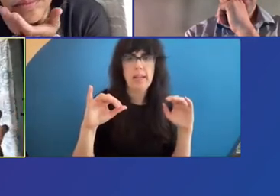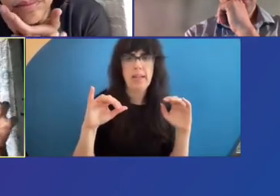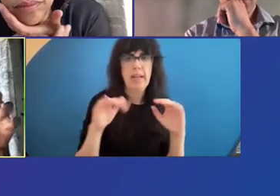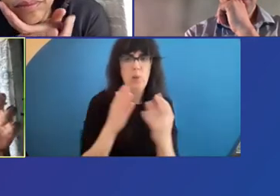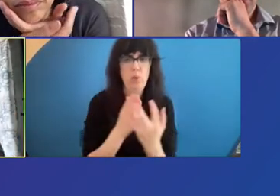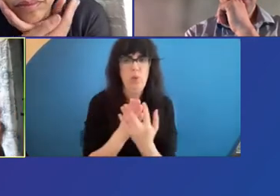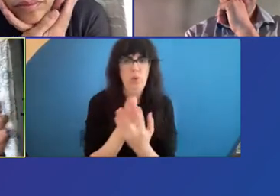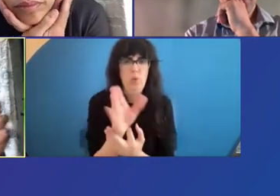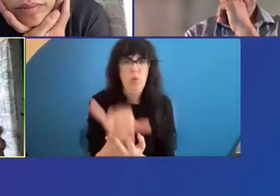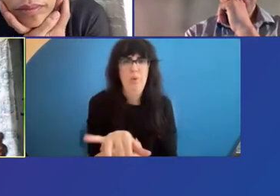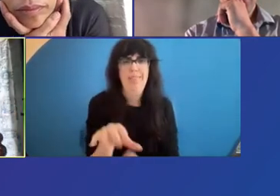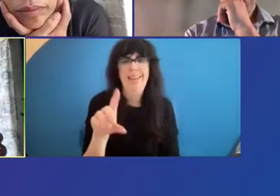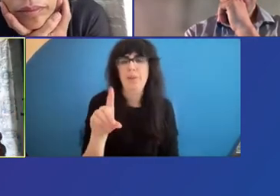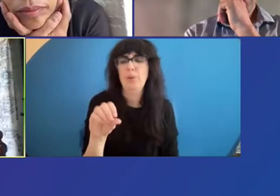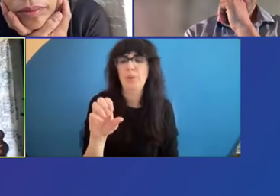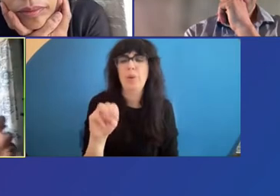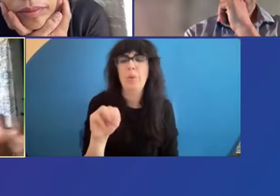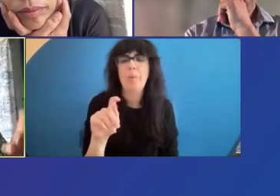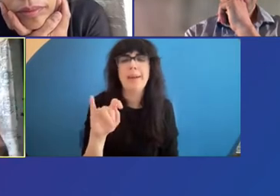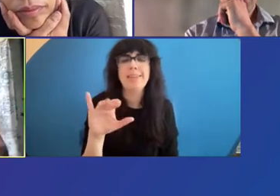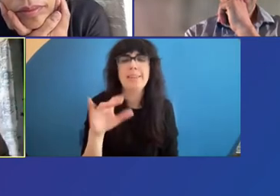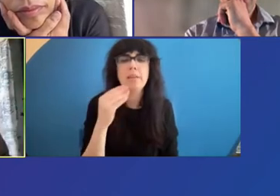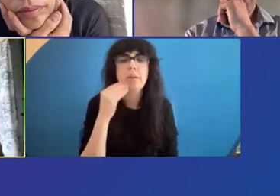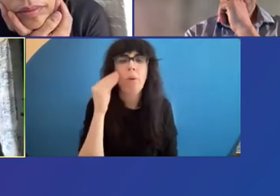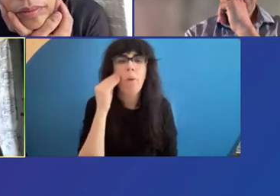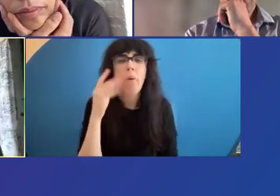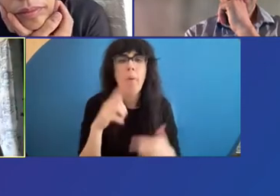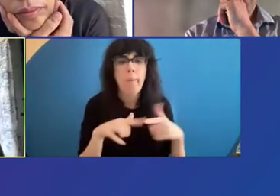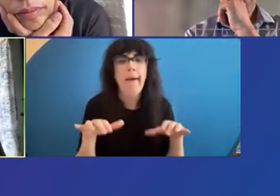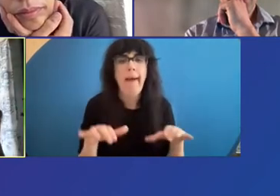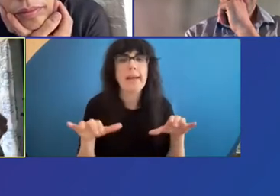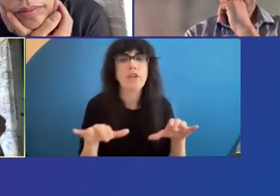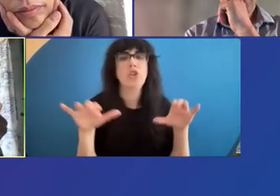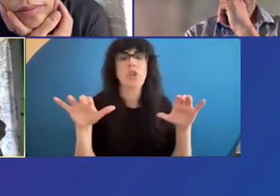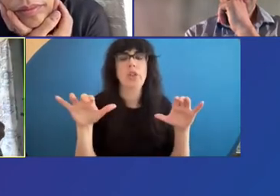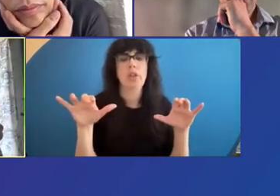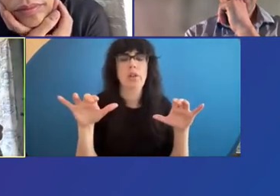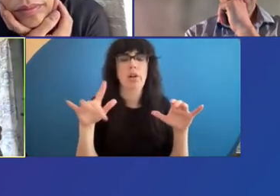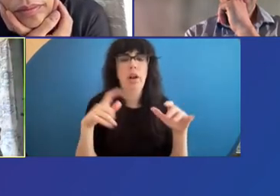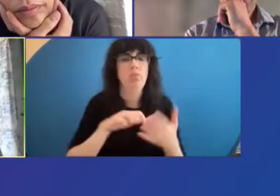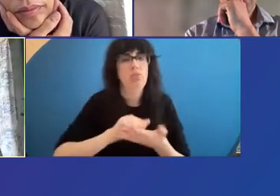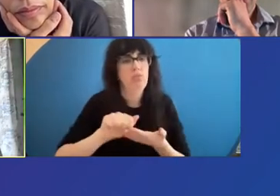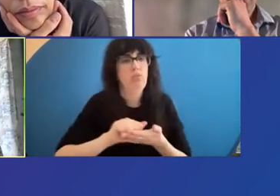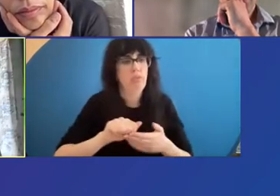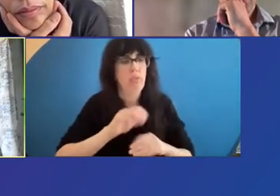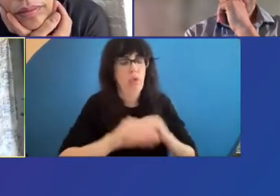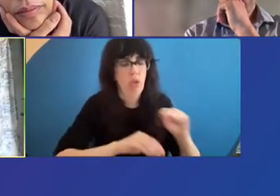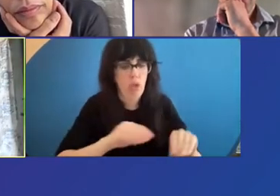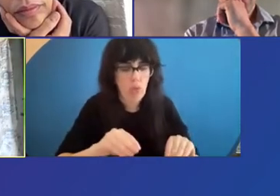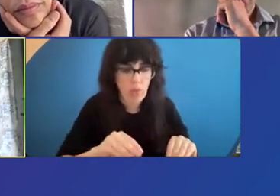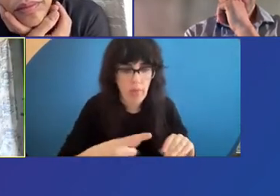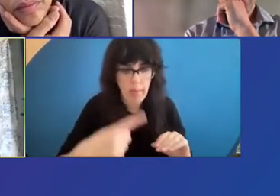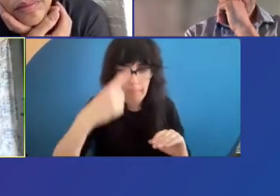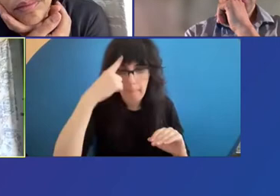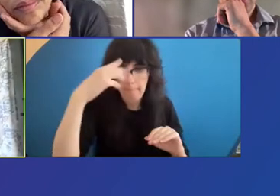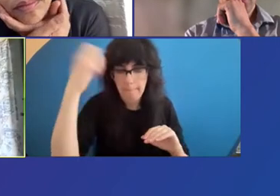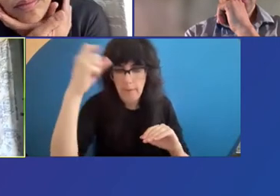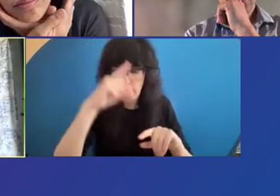domestic action that my memory kicked in to this